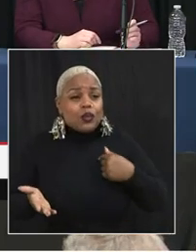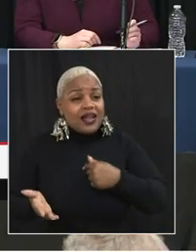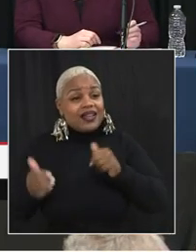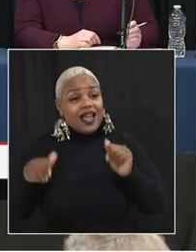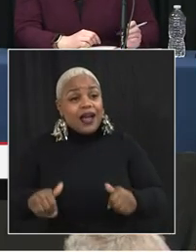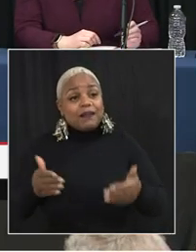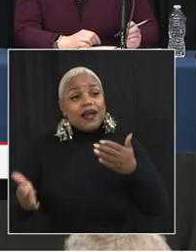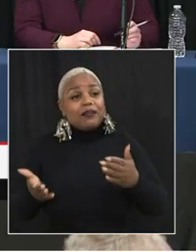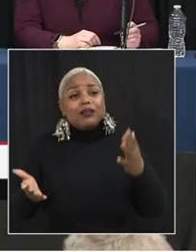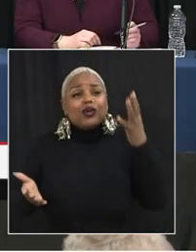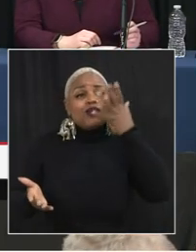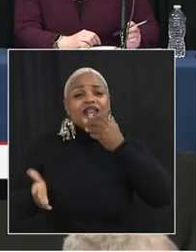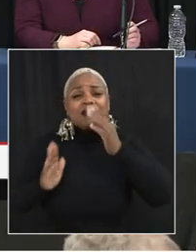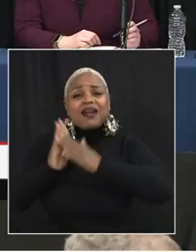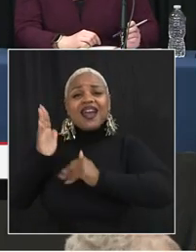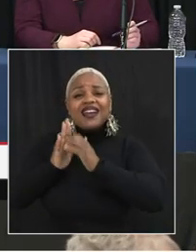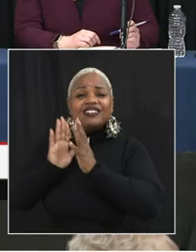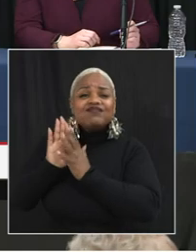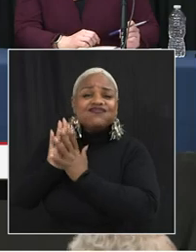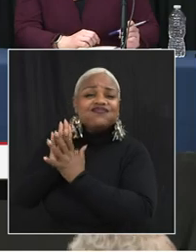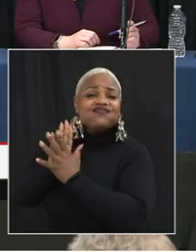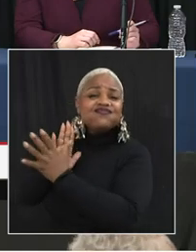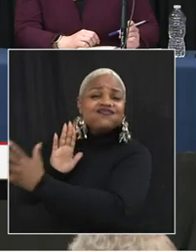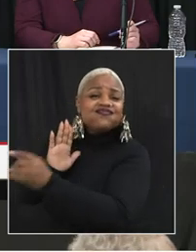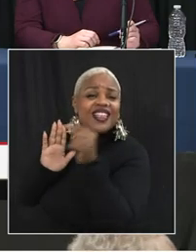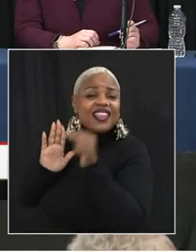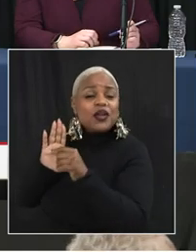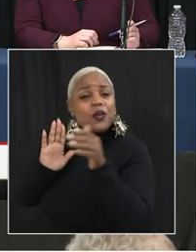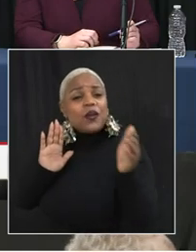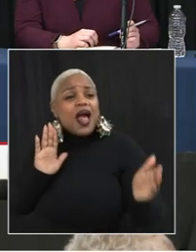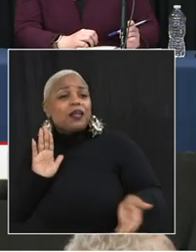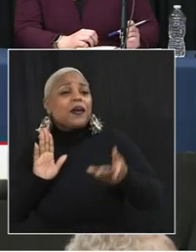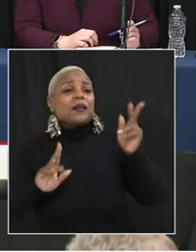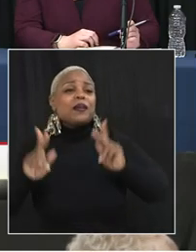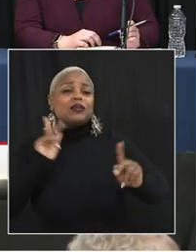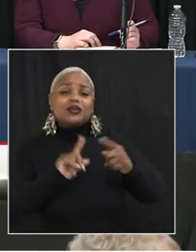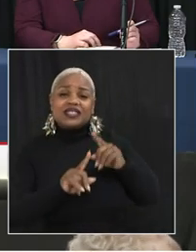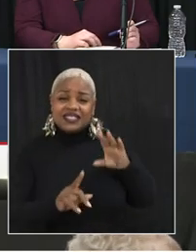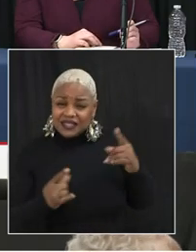beautiful mural that would welcome people to the southeast